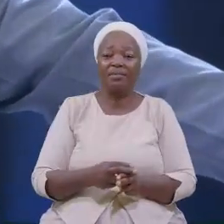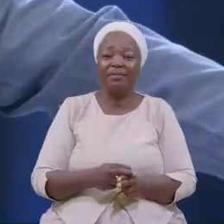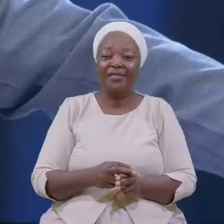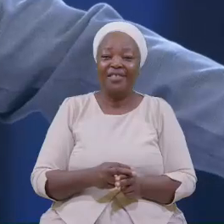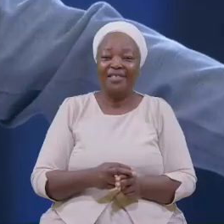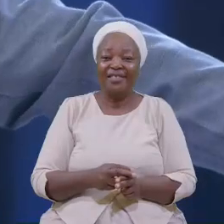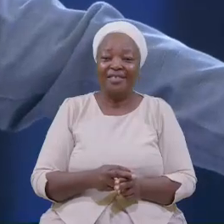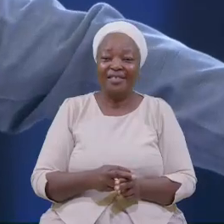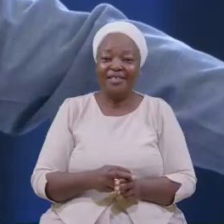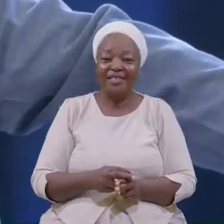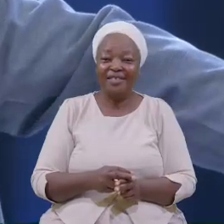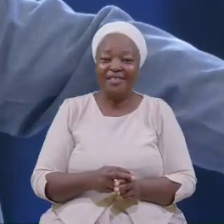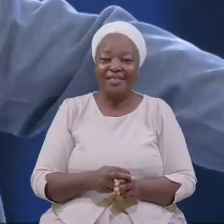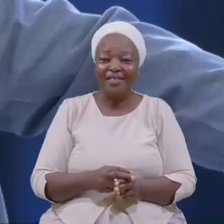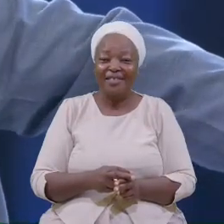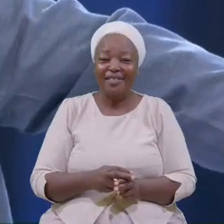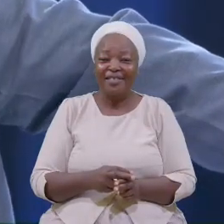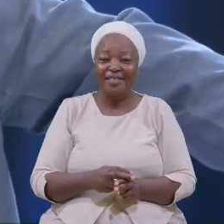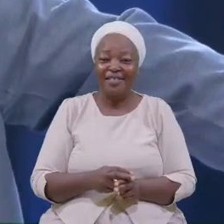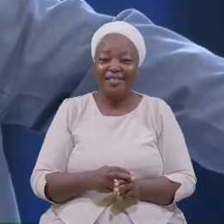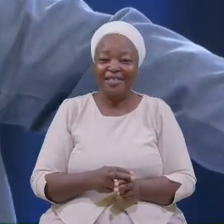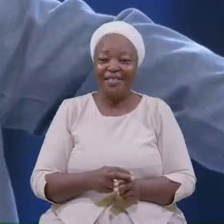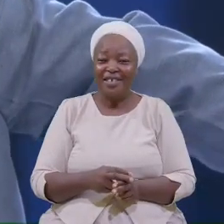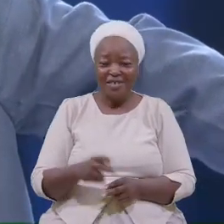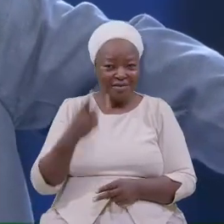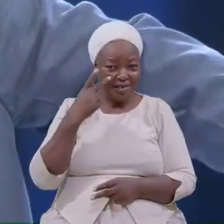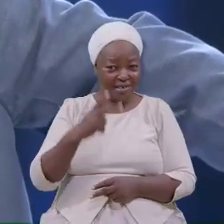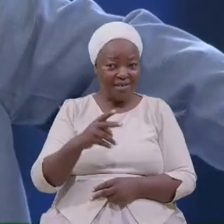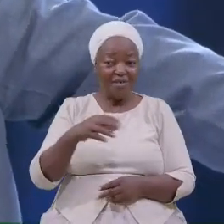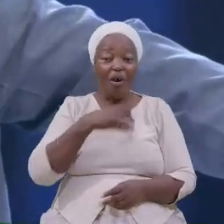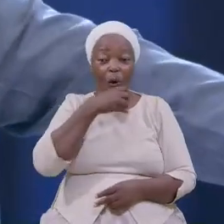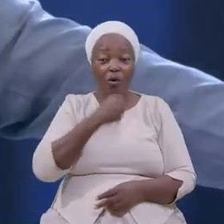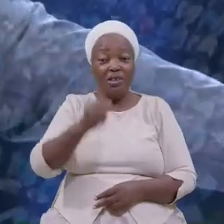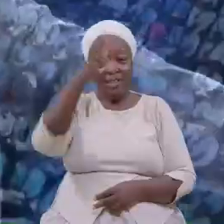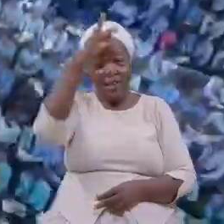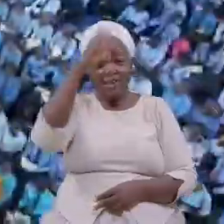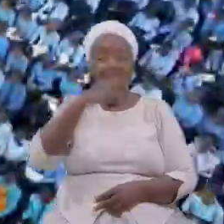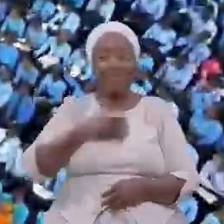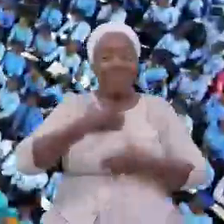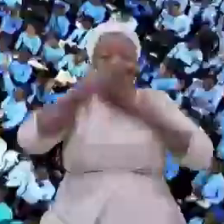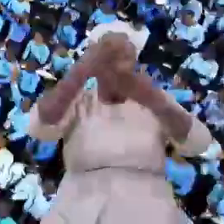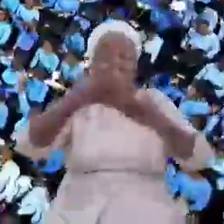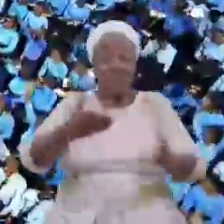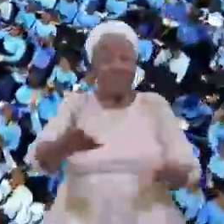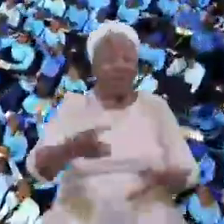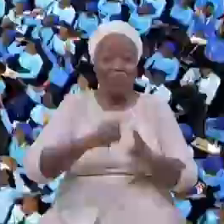See Papa shouting here, and the children saying, amen, amen.